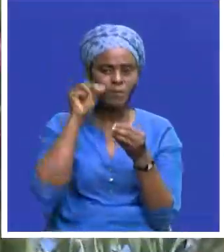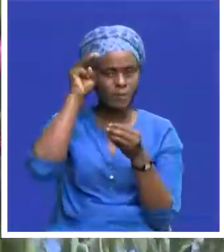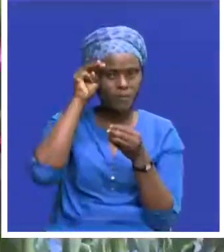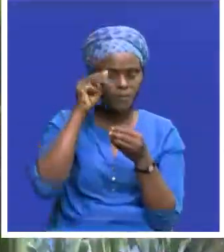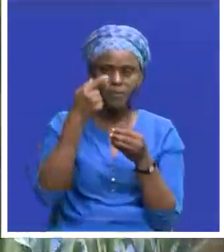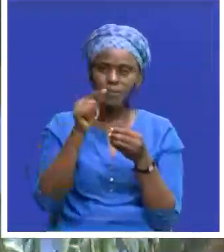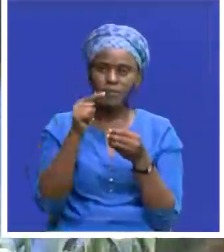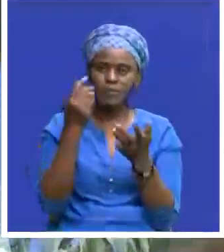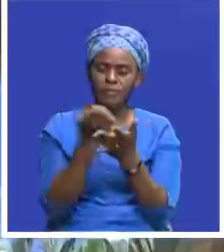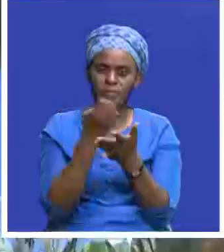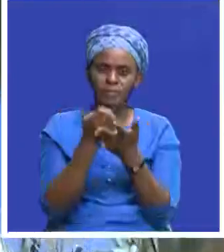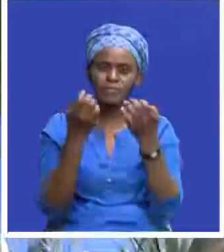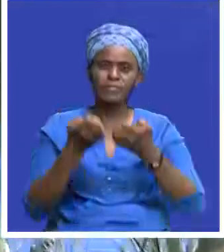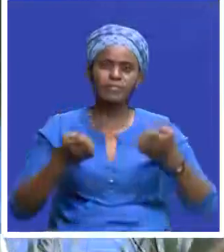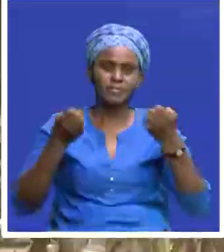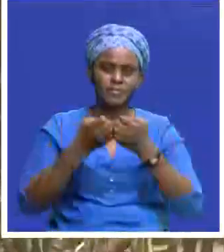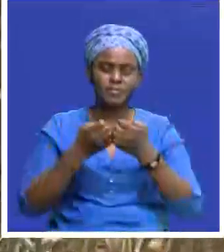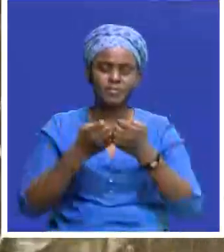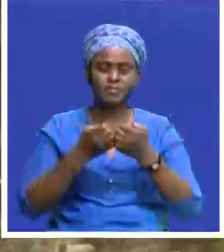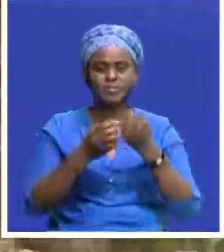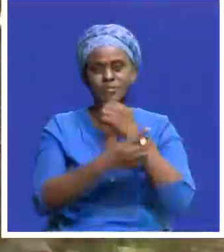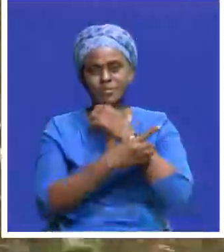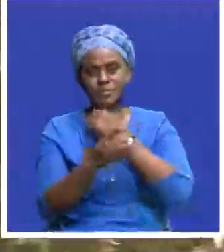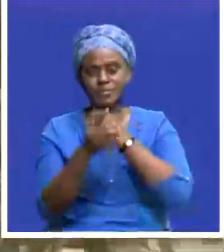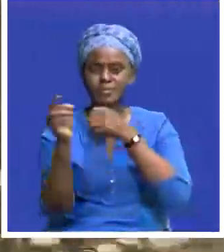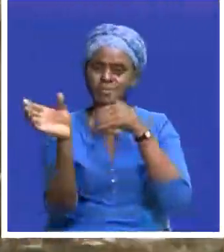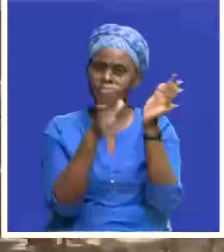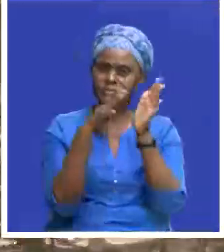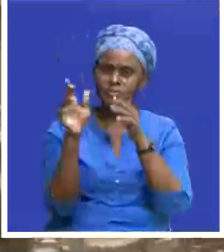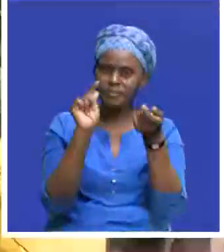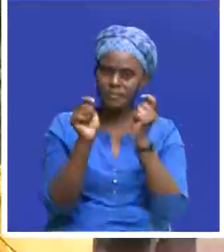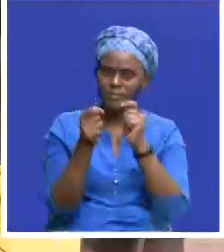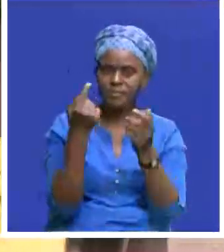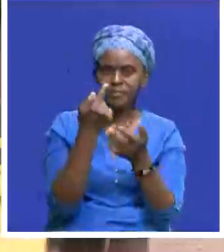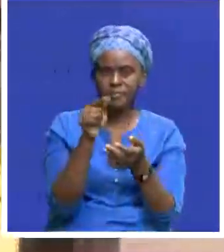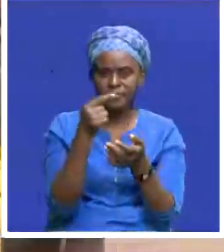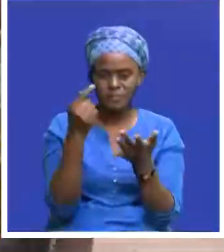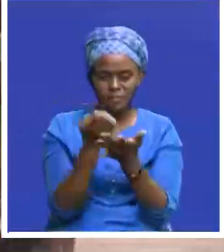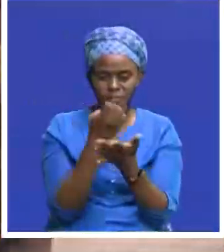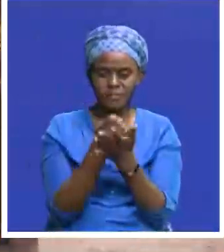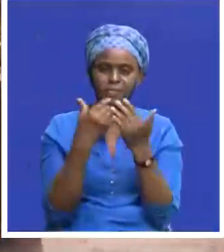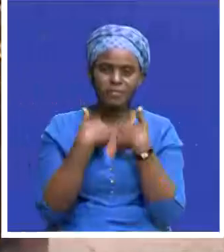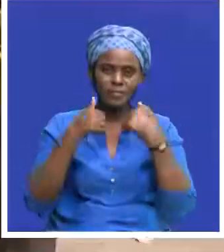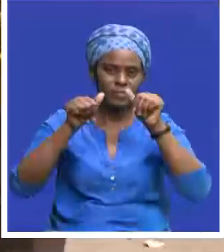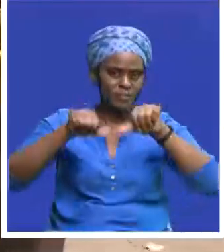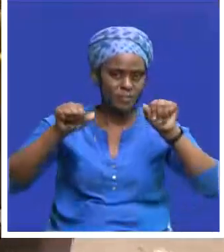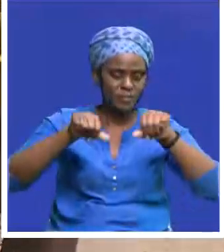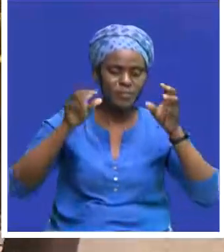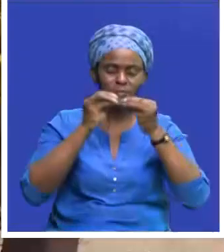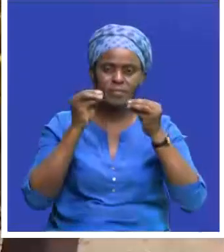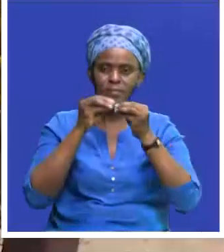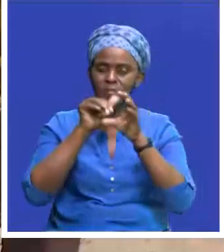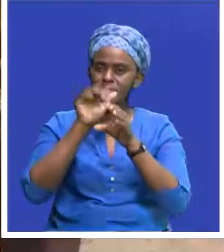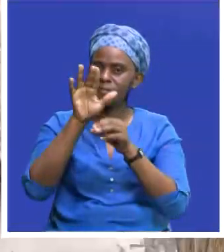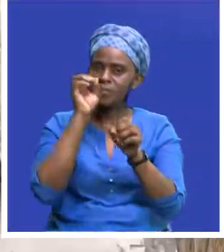Green Economy and Environment, through the Department of Climate Change and Green Economy, has been carrying out rapid assessments on the impact